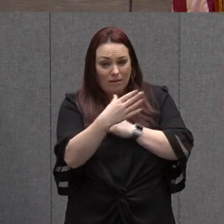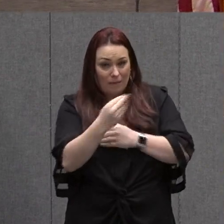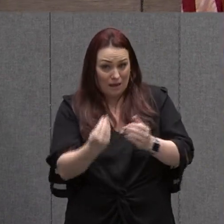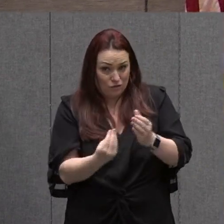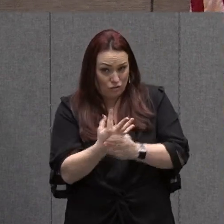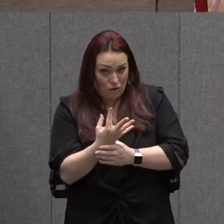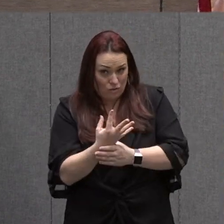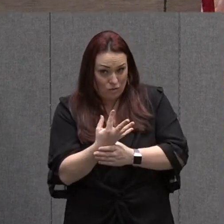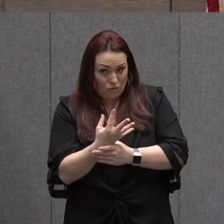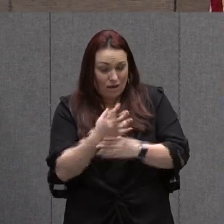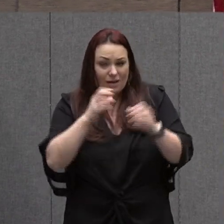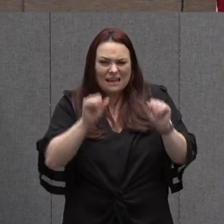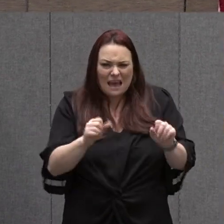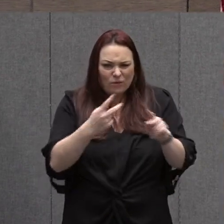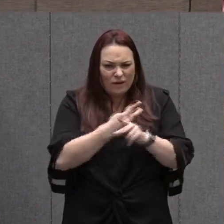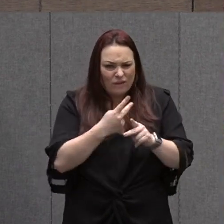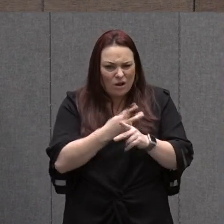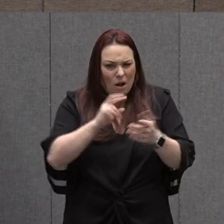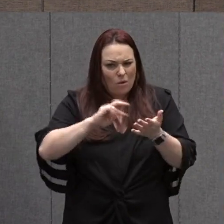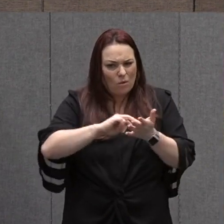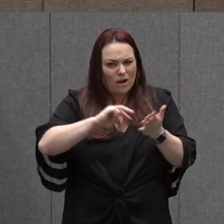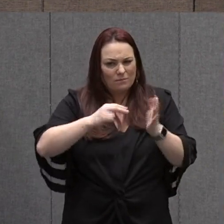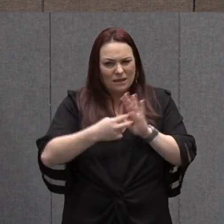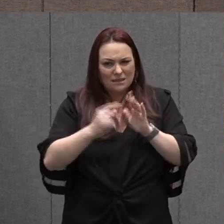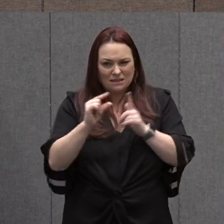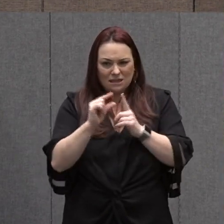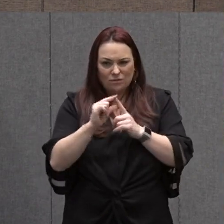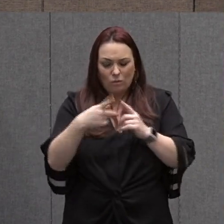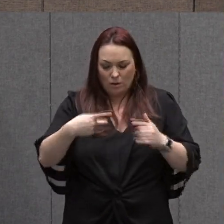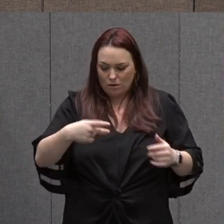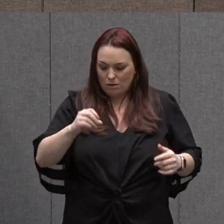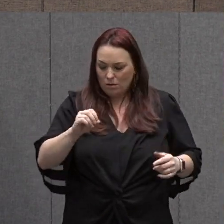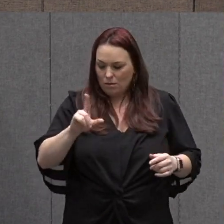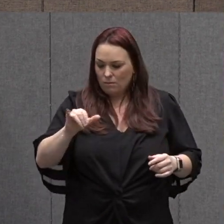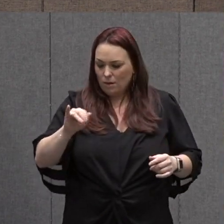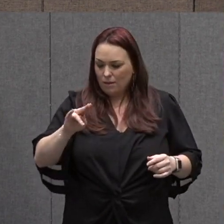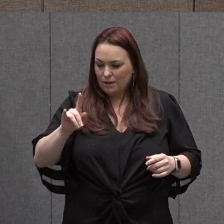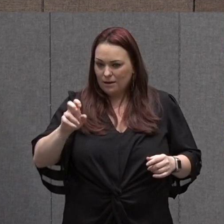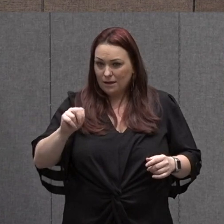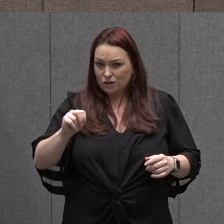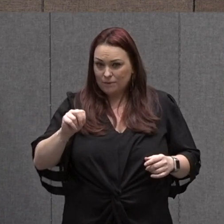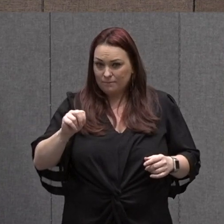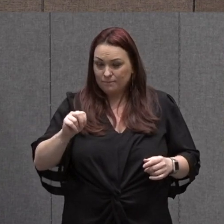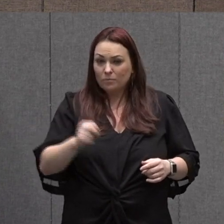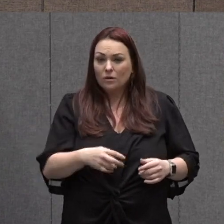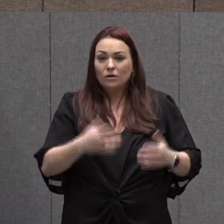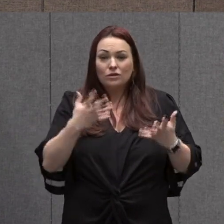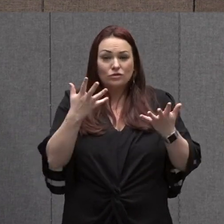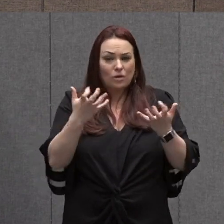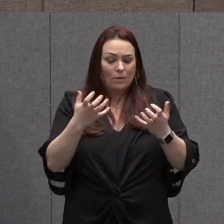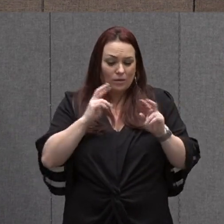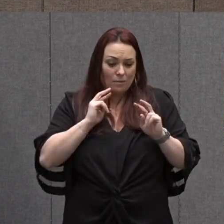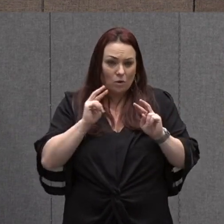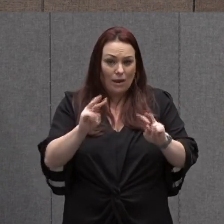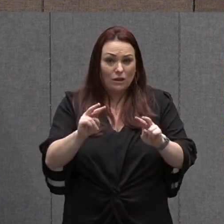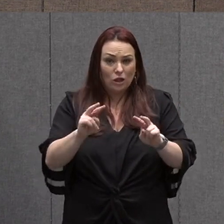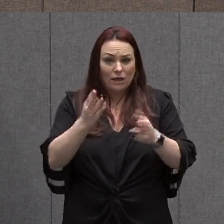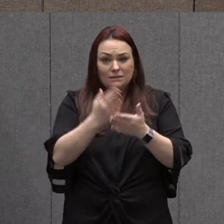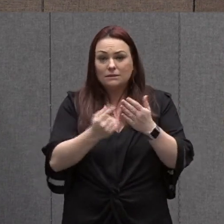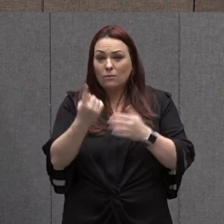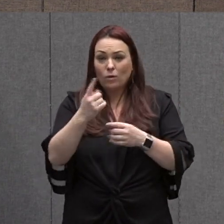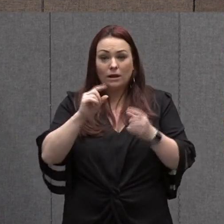grow. Here in a little bit, you're going to hear a really wonderful story. Miss Kraft is going to read it to you